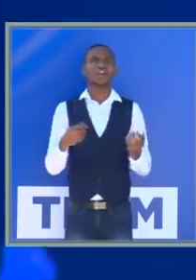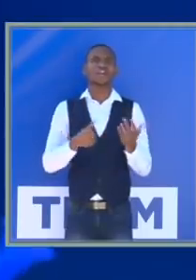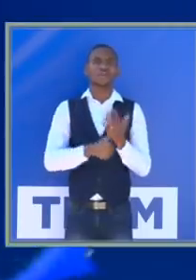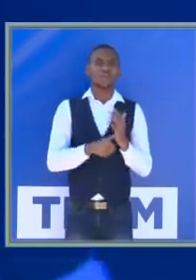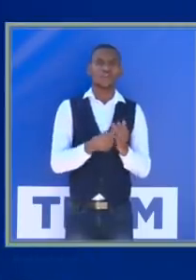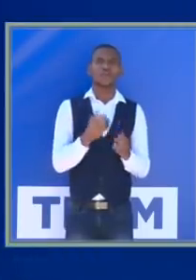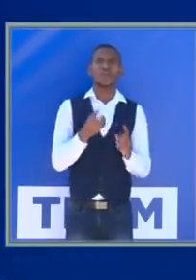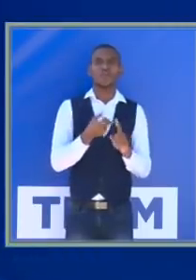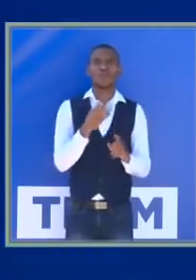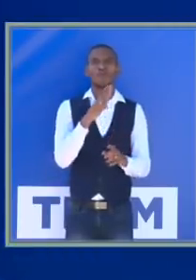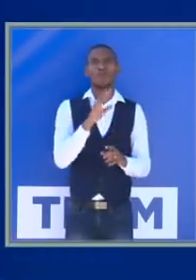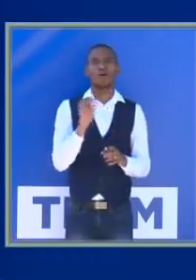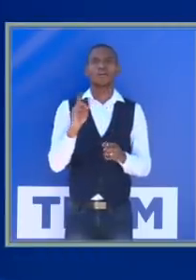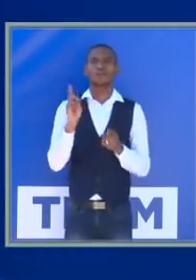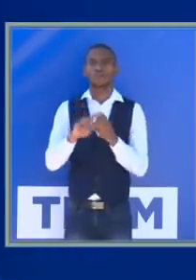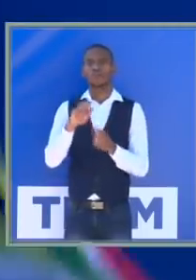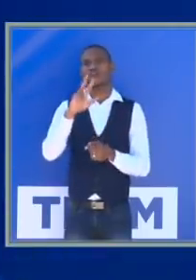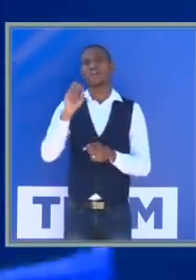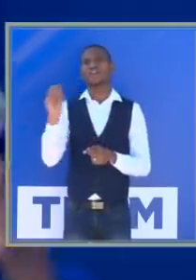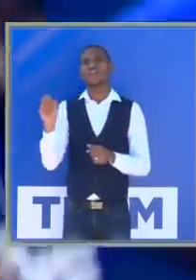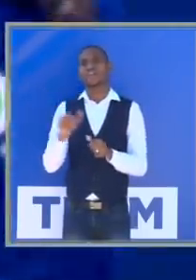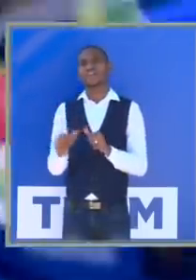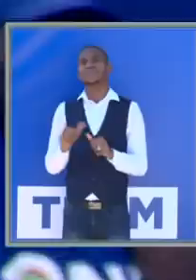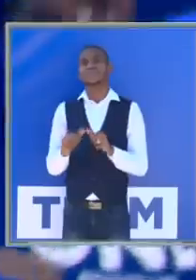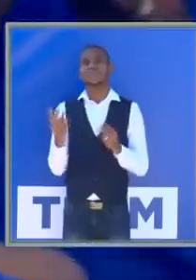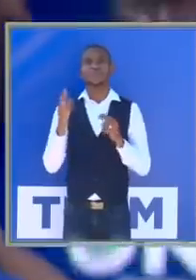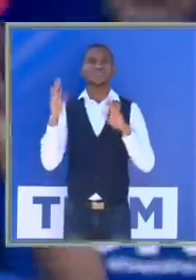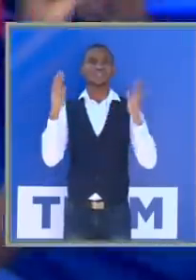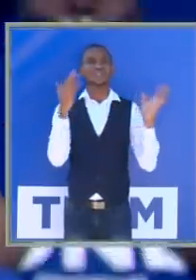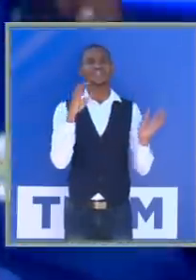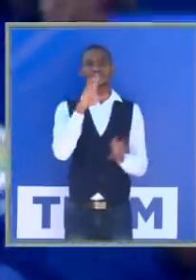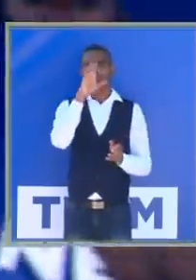from 400 to 800 at least.